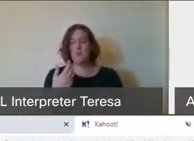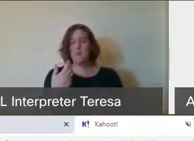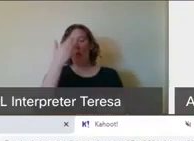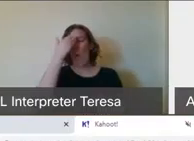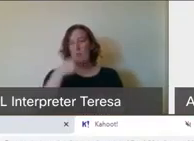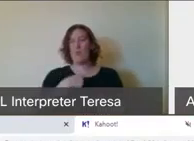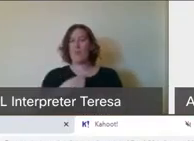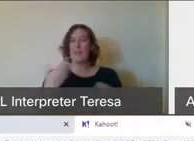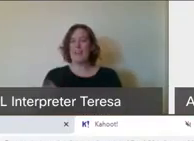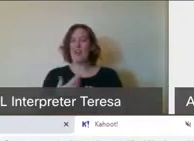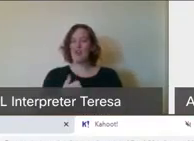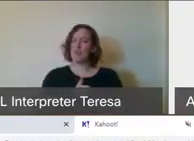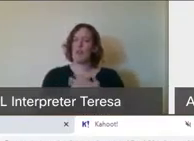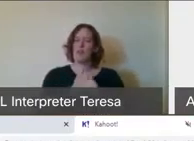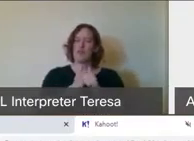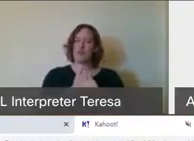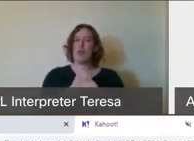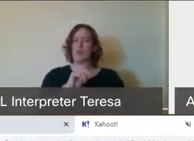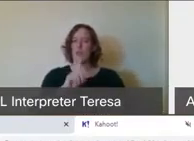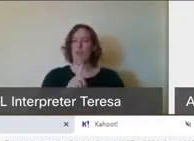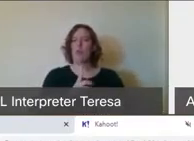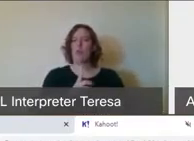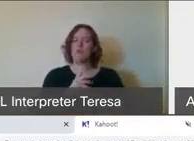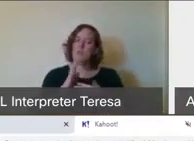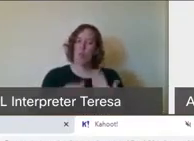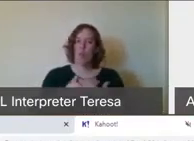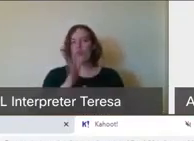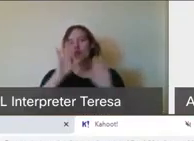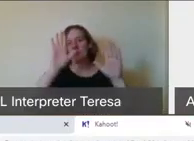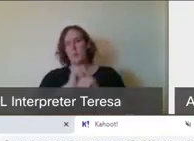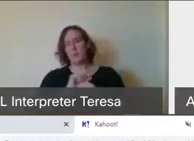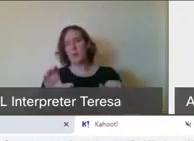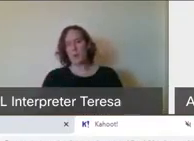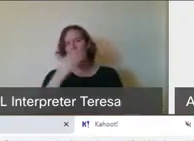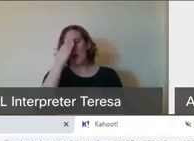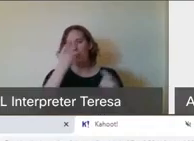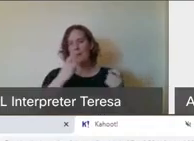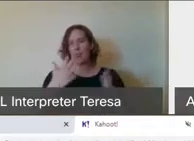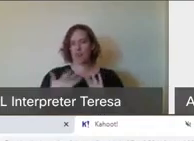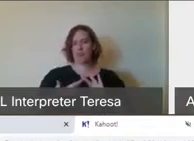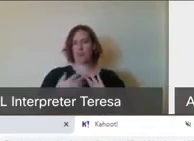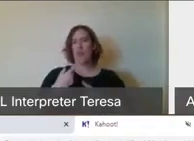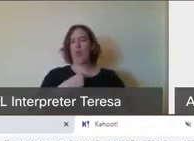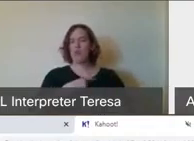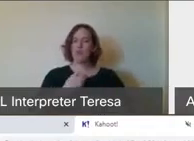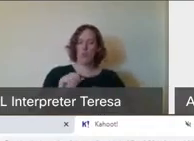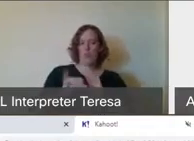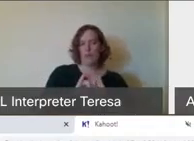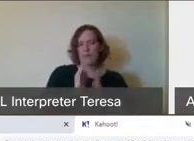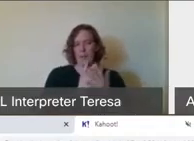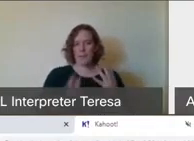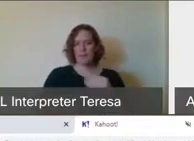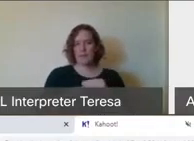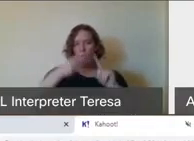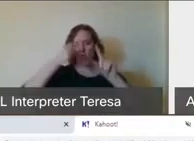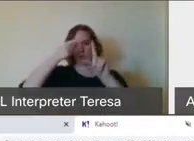here to just help track and report as much of the great work that you all are doing. And I know managers have already reached out to us to kind of identify some additional